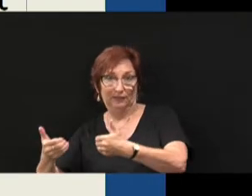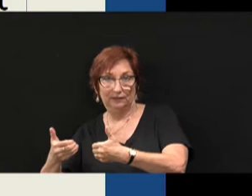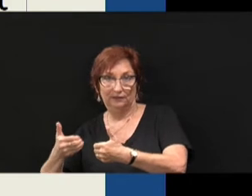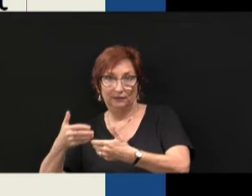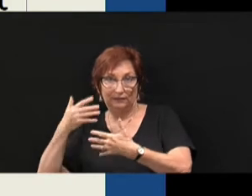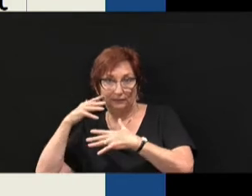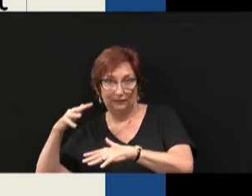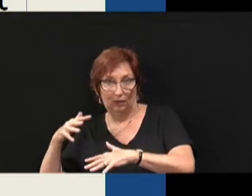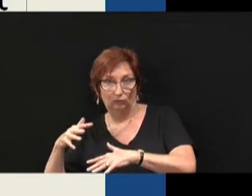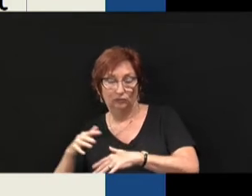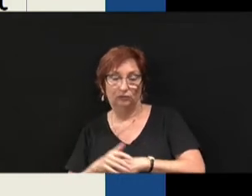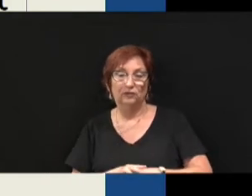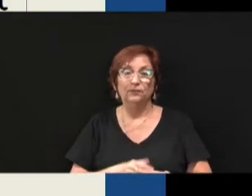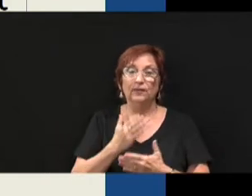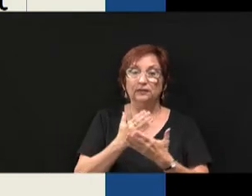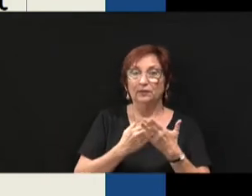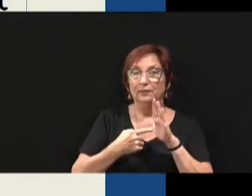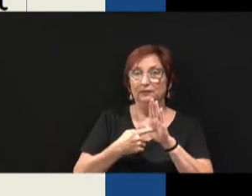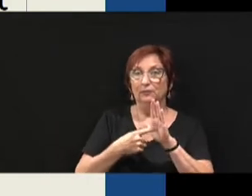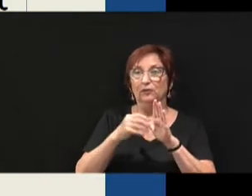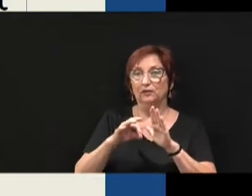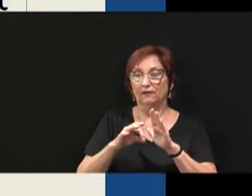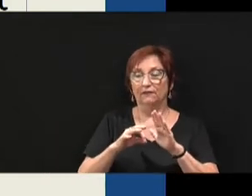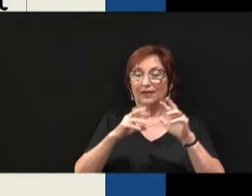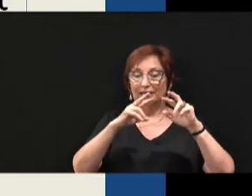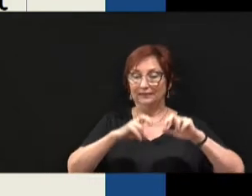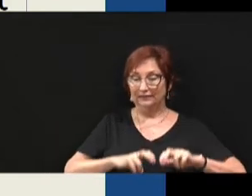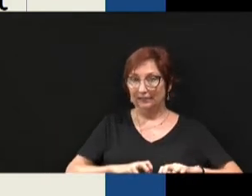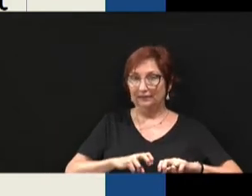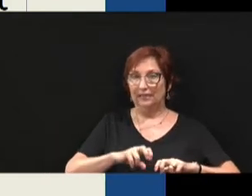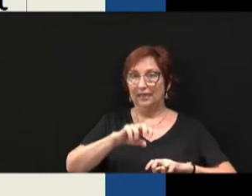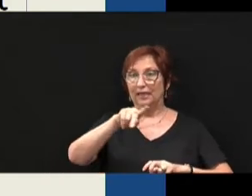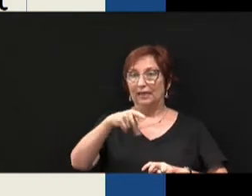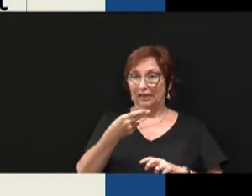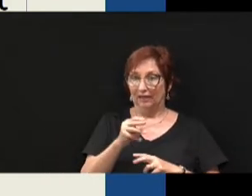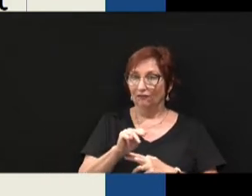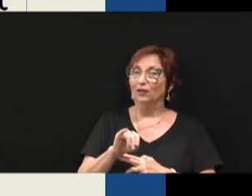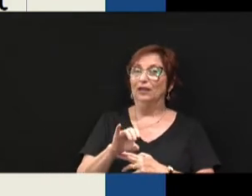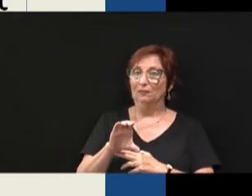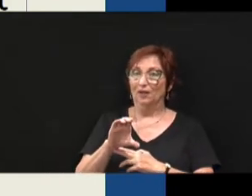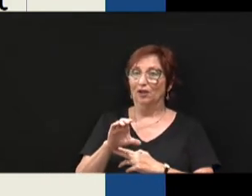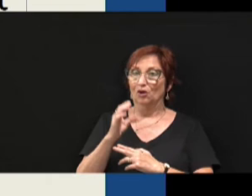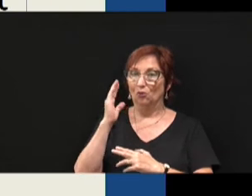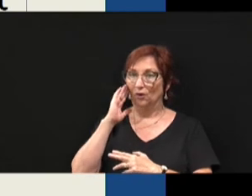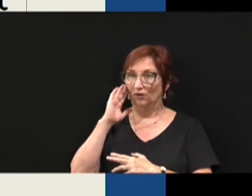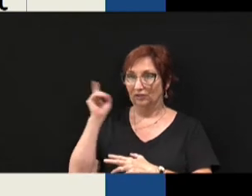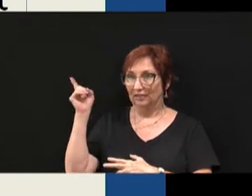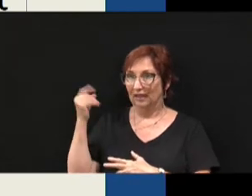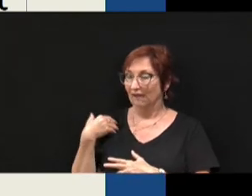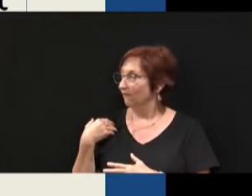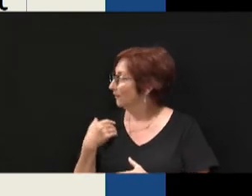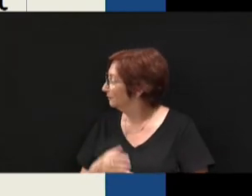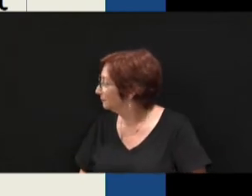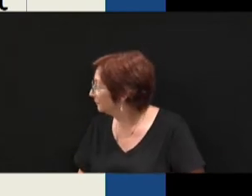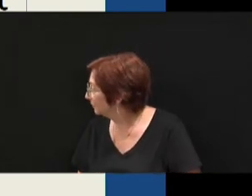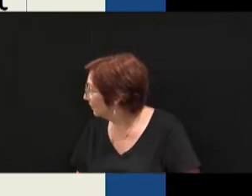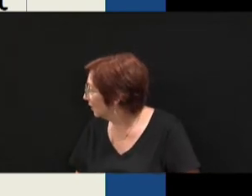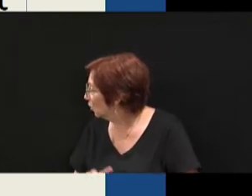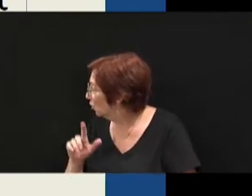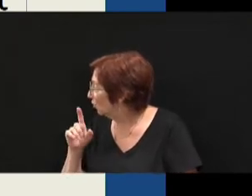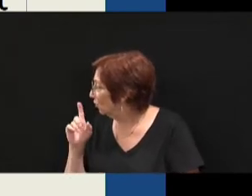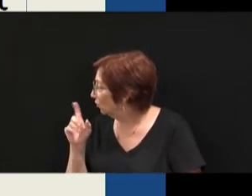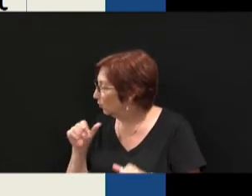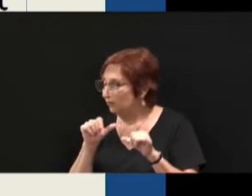Here's an example of some assessing of phonemic awareness, and we are going to go on from there because I'm